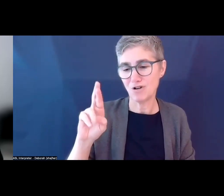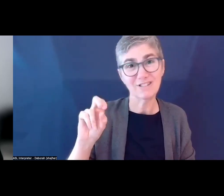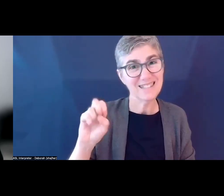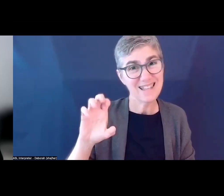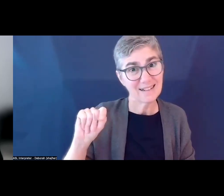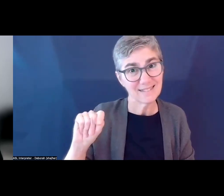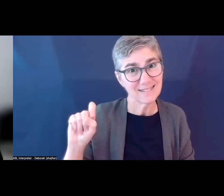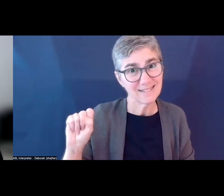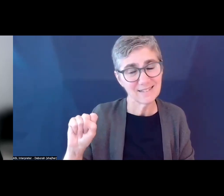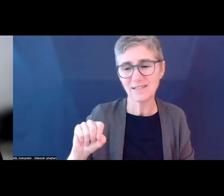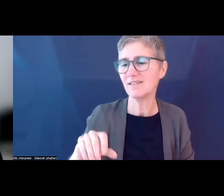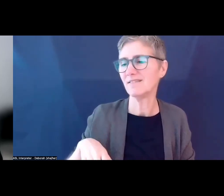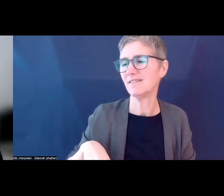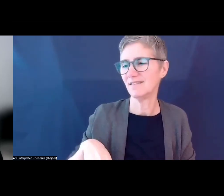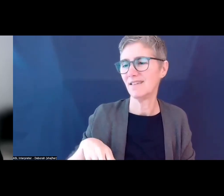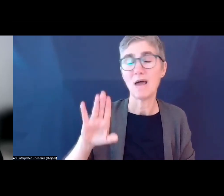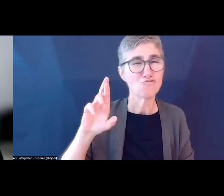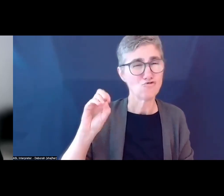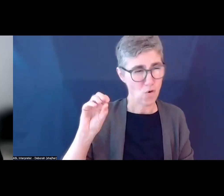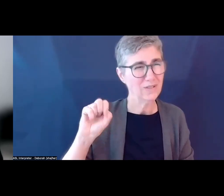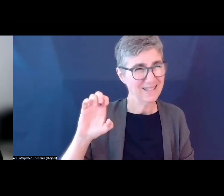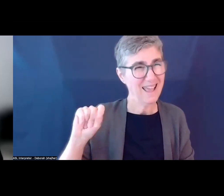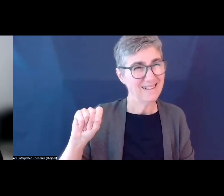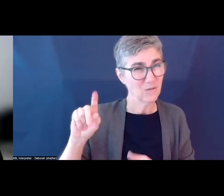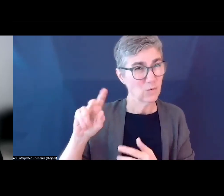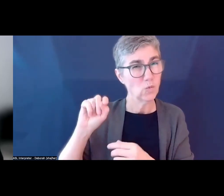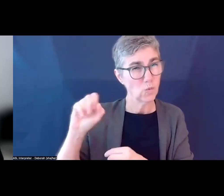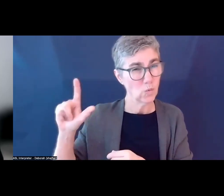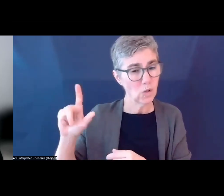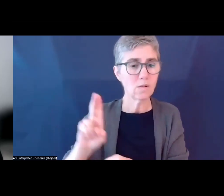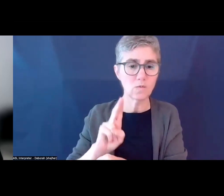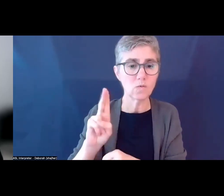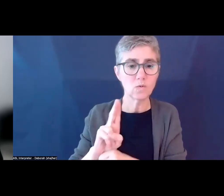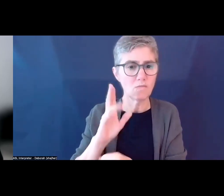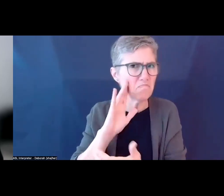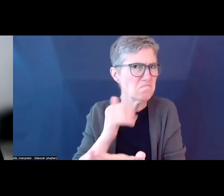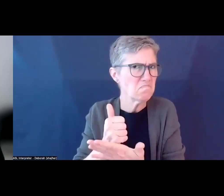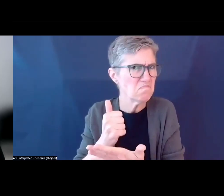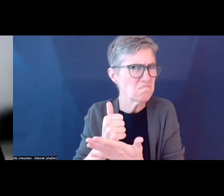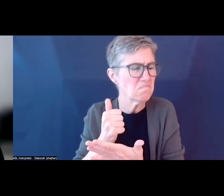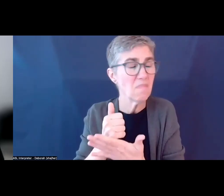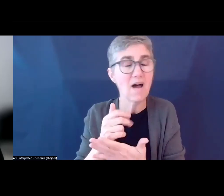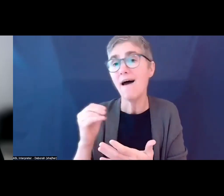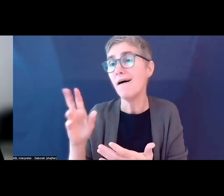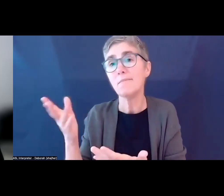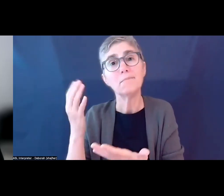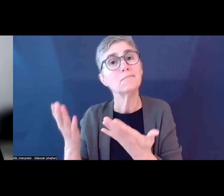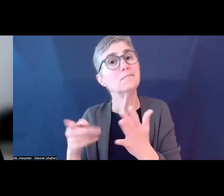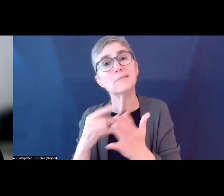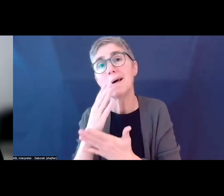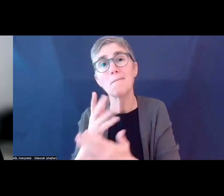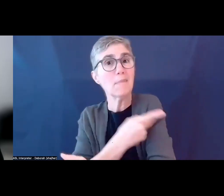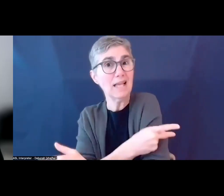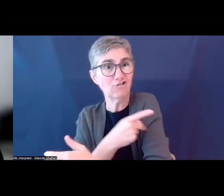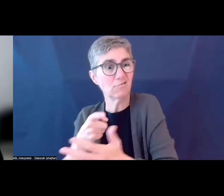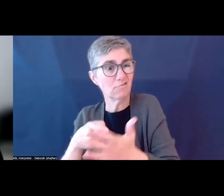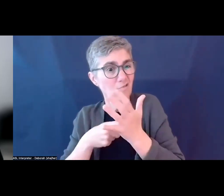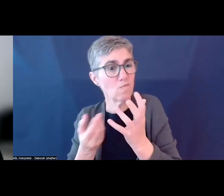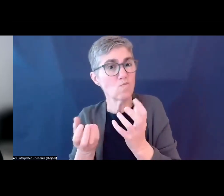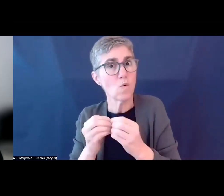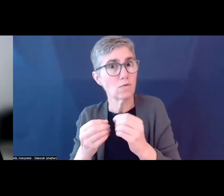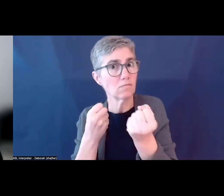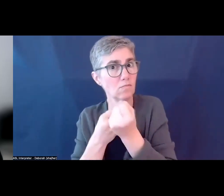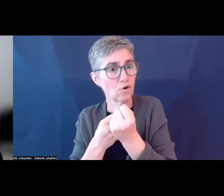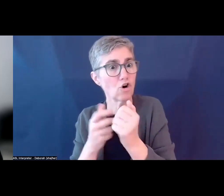same page and identify the patients who needed more support earlier before